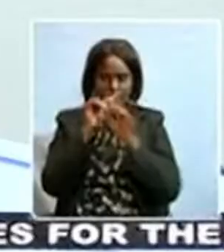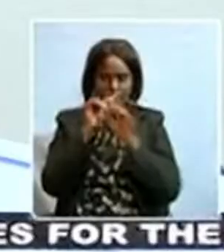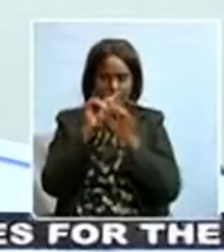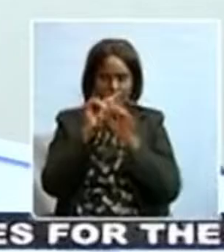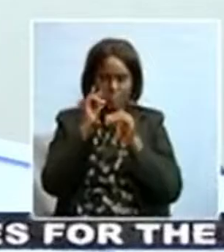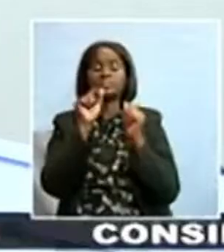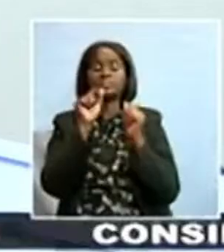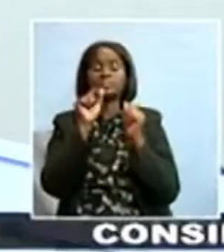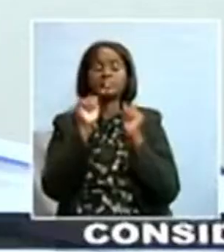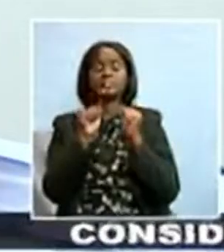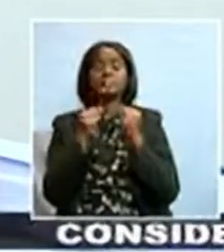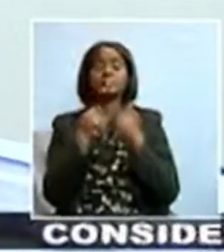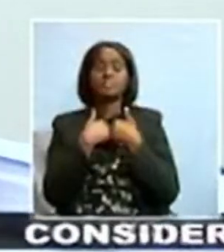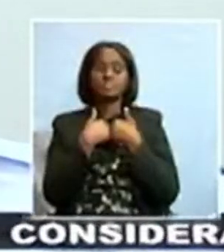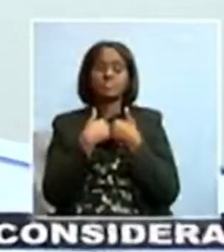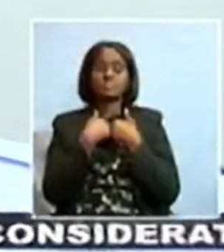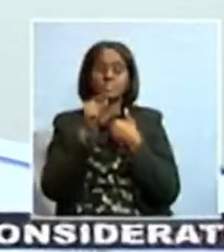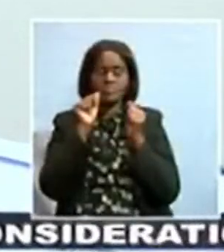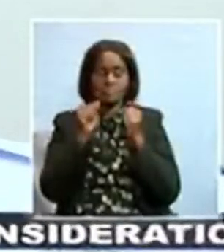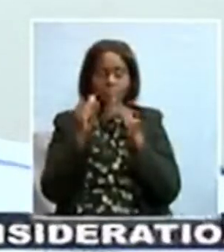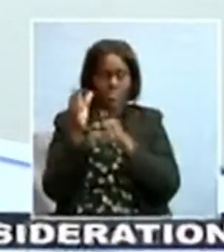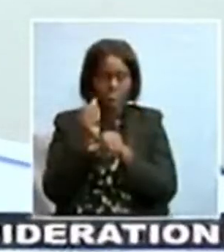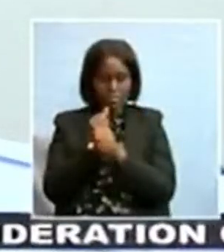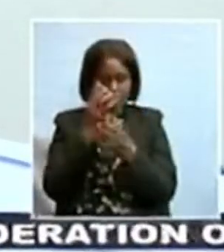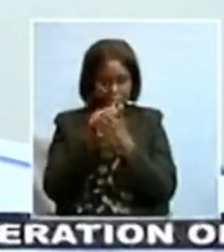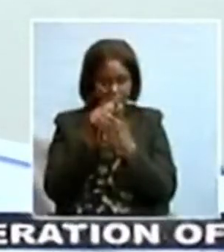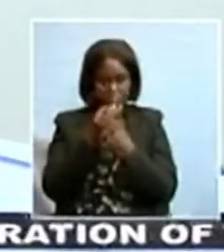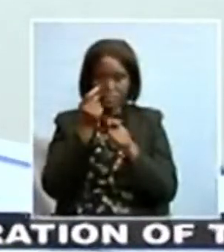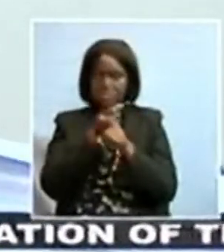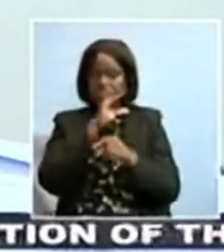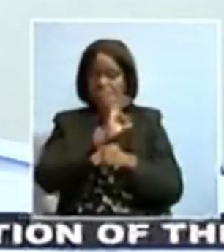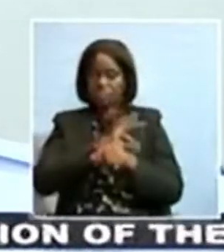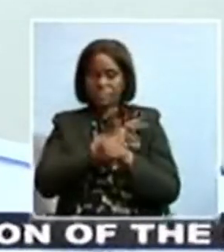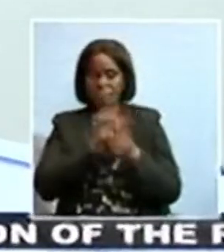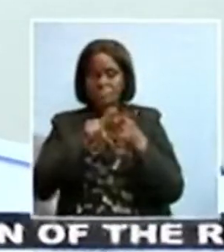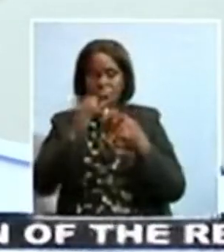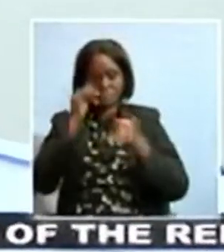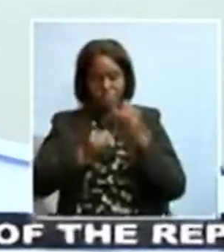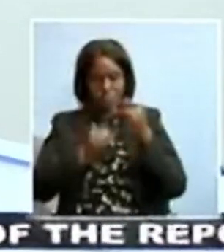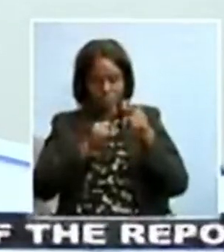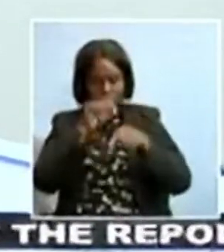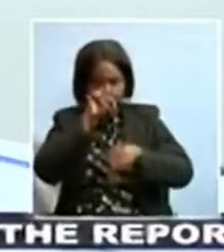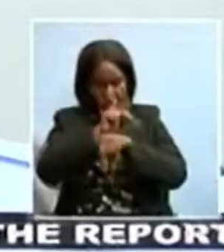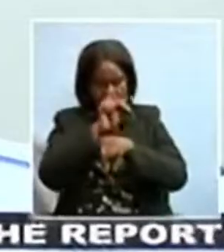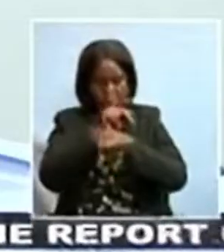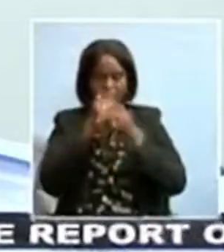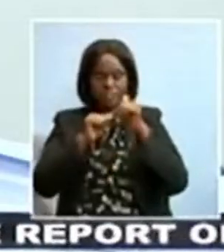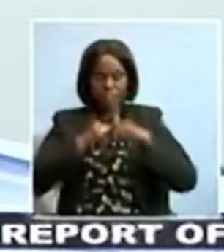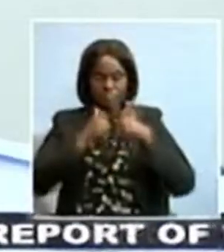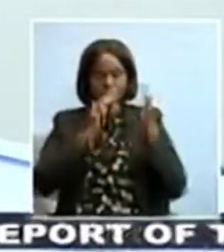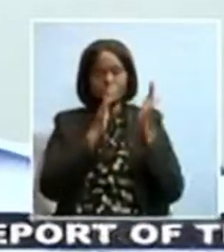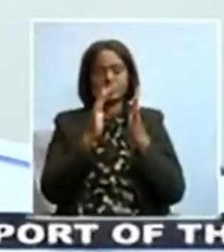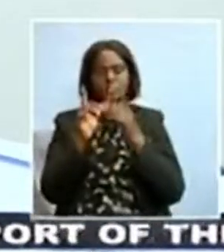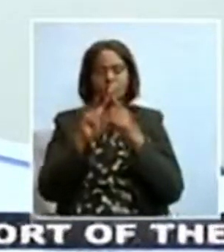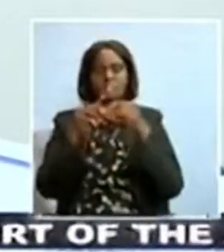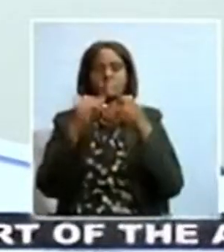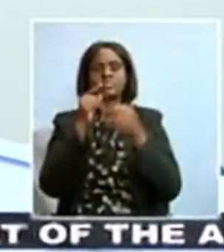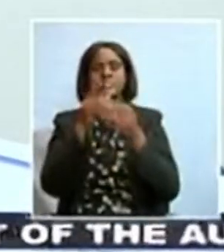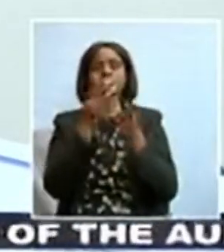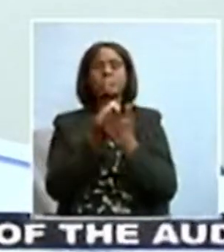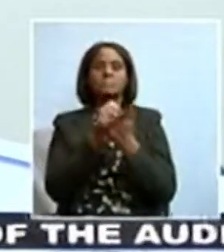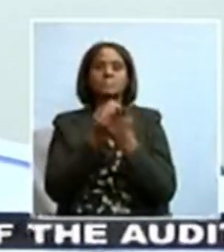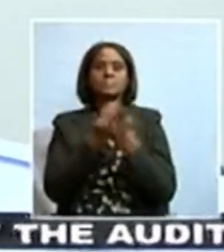you could have, gotten the money, even just from salaries, to complete these projects that we intend give you